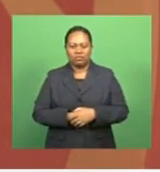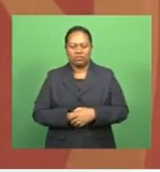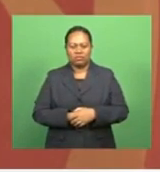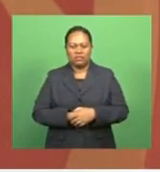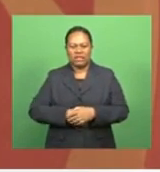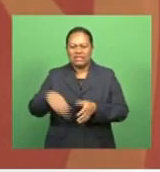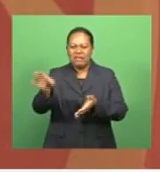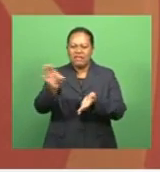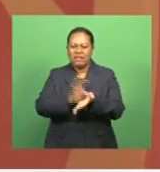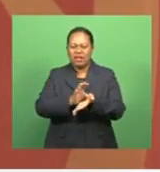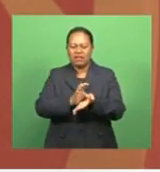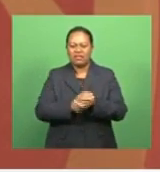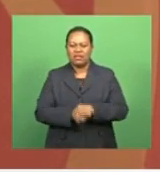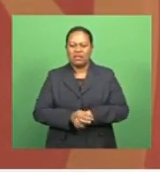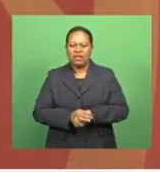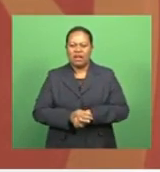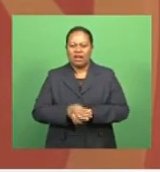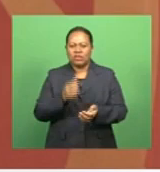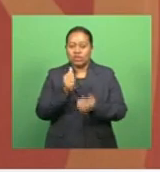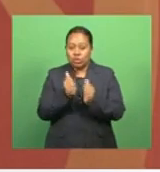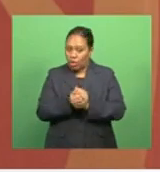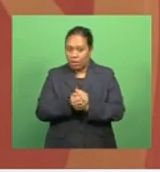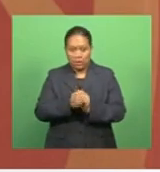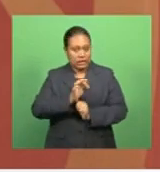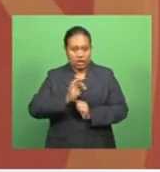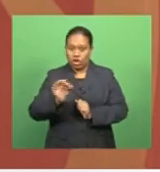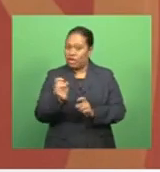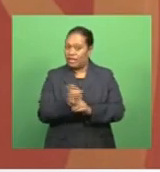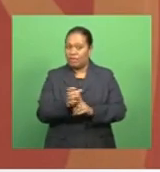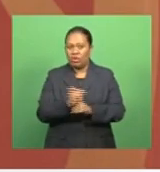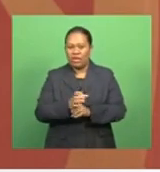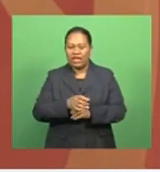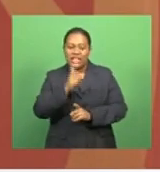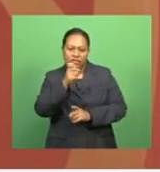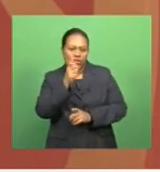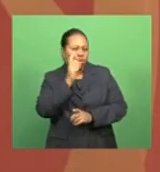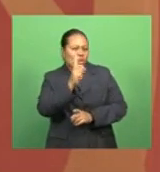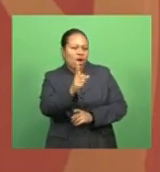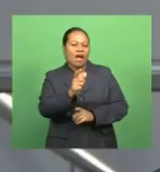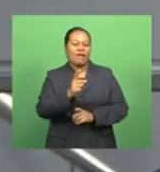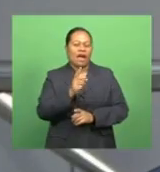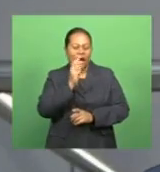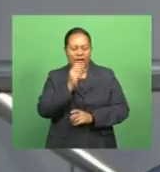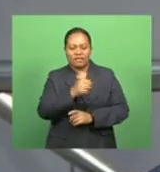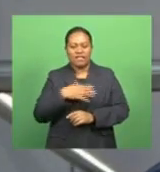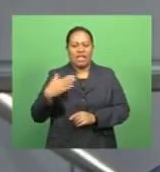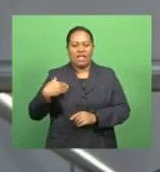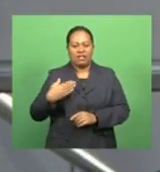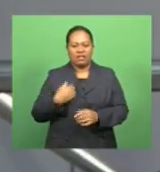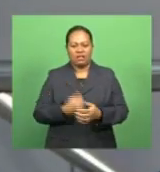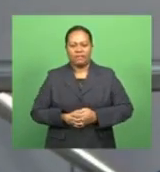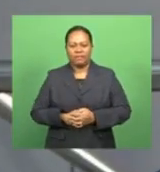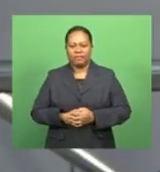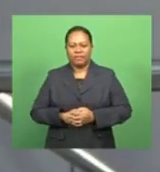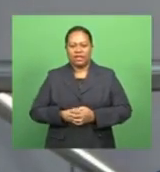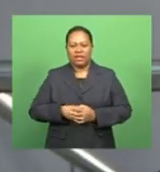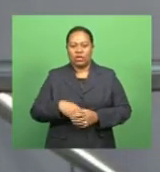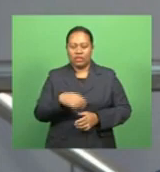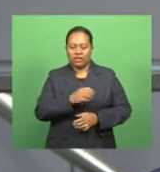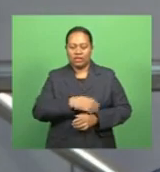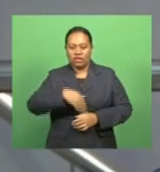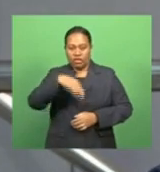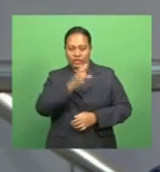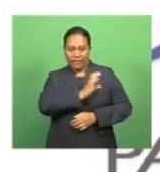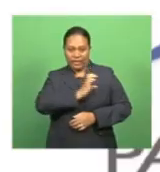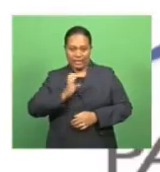funding that goes to sports is not as important as looking after the health of the country. FASANOC Chief Executive Lorraine